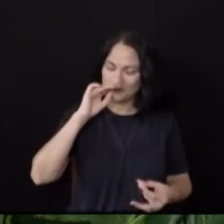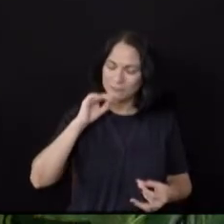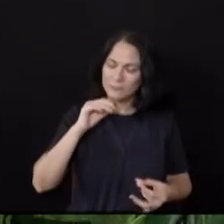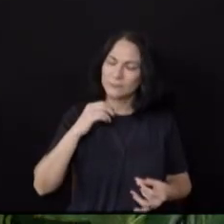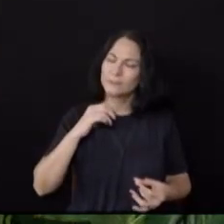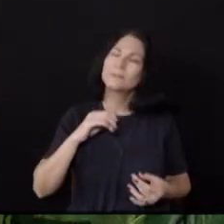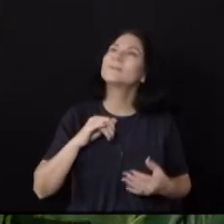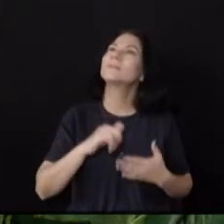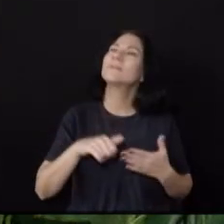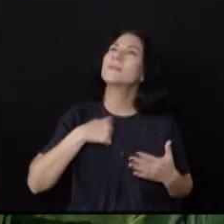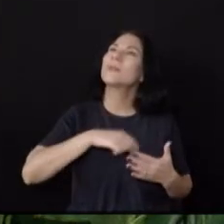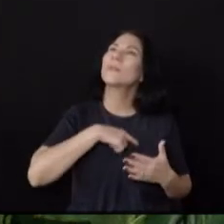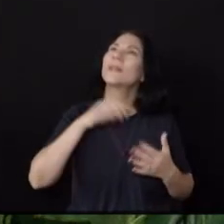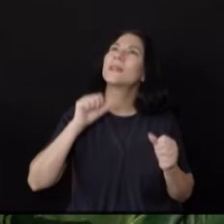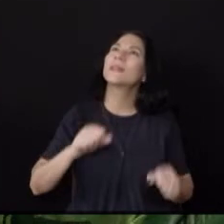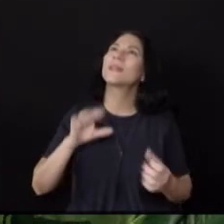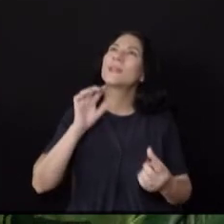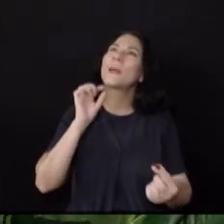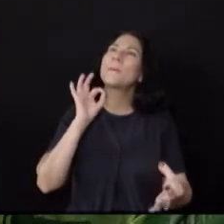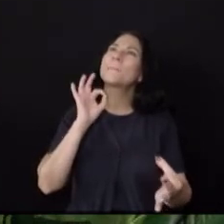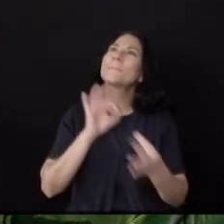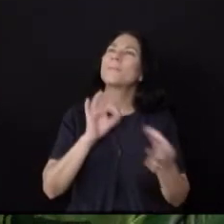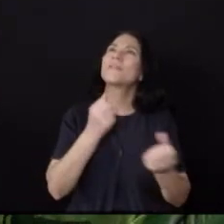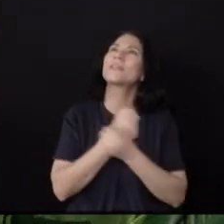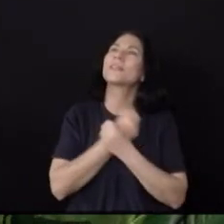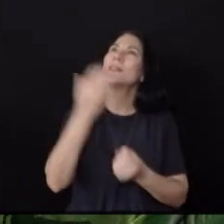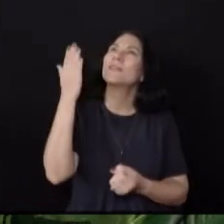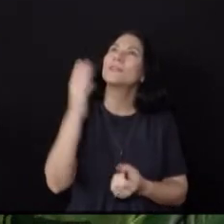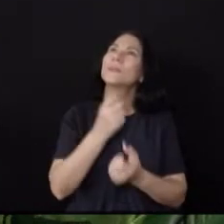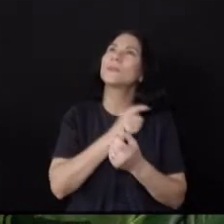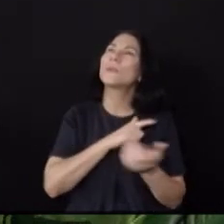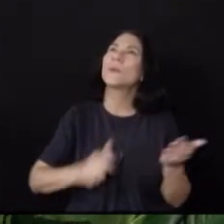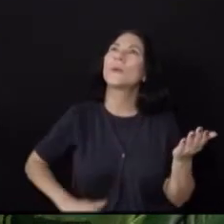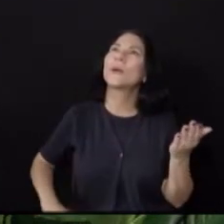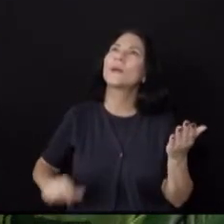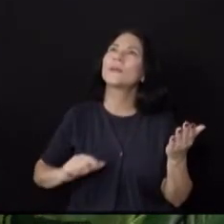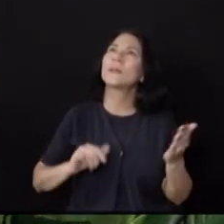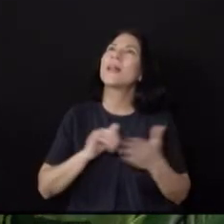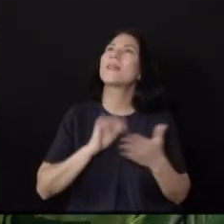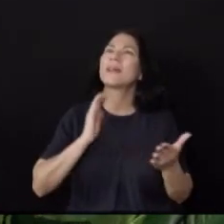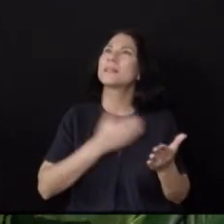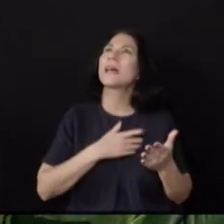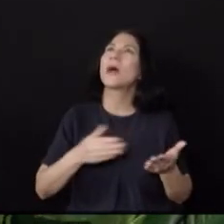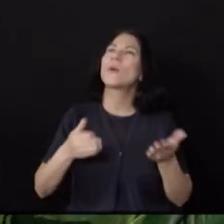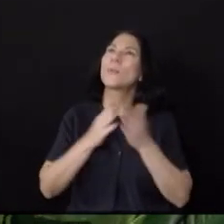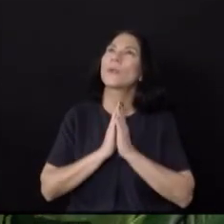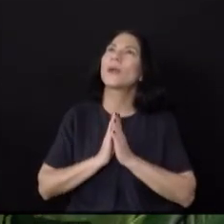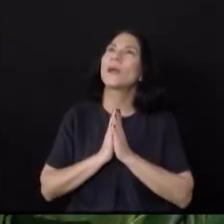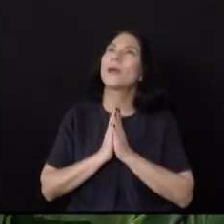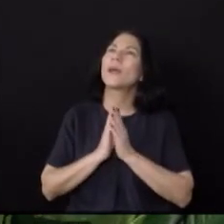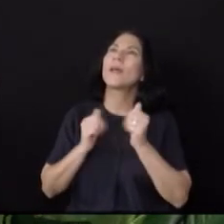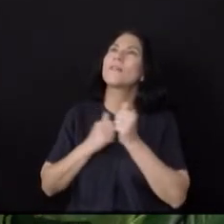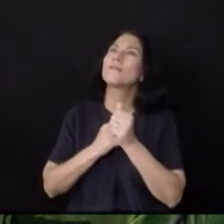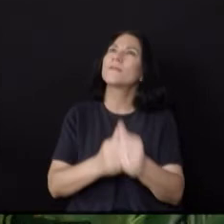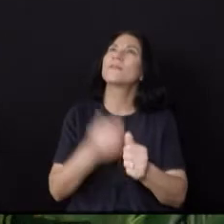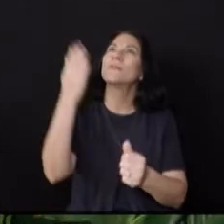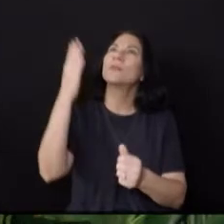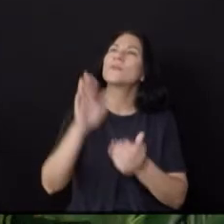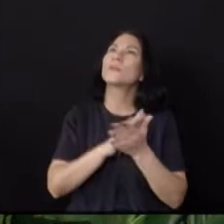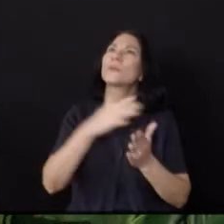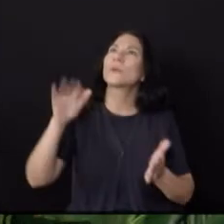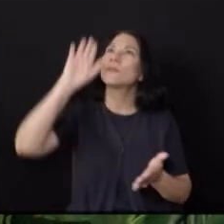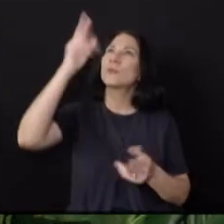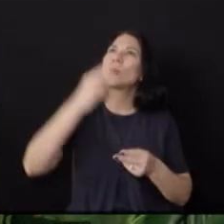that we may perfectly love you, Lord. That is our prayer. And walk in your ways to the glory of your holy